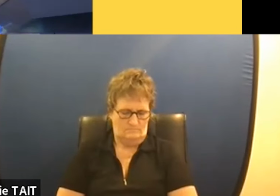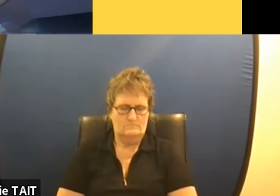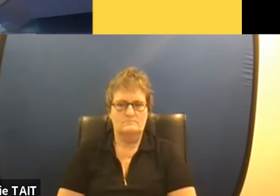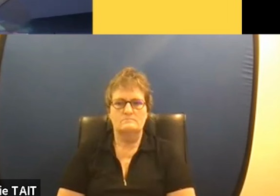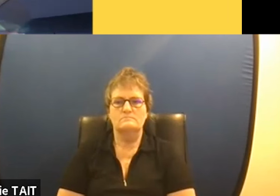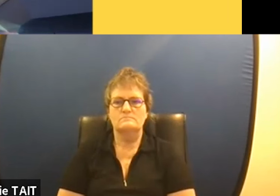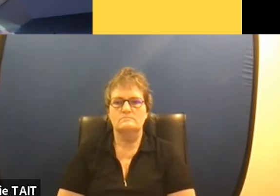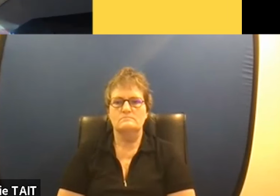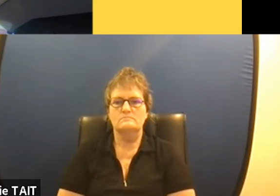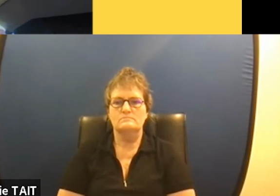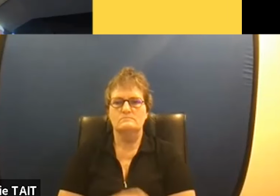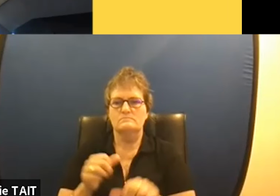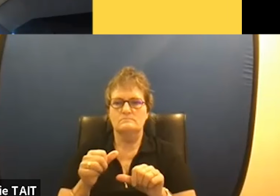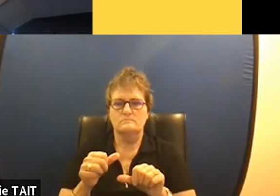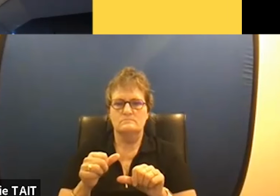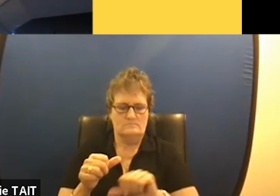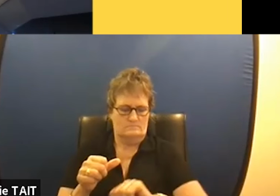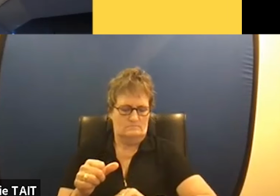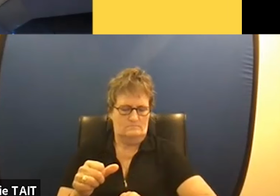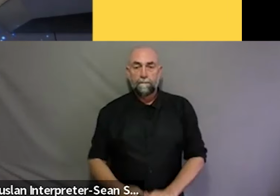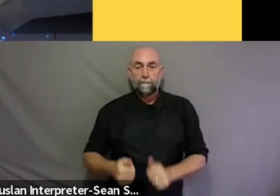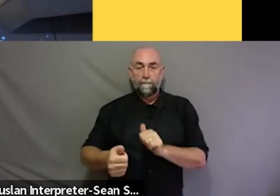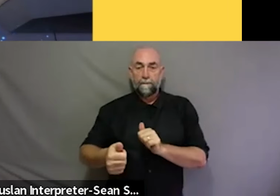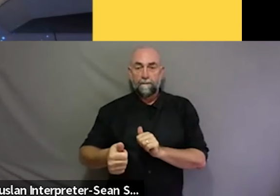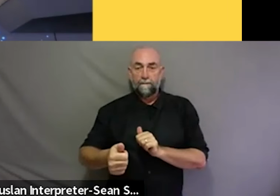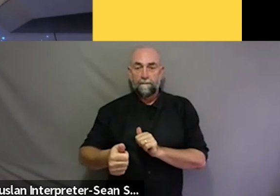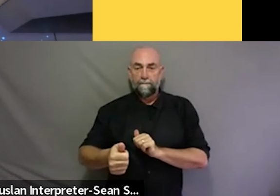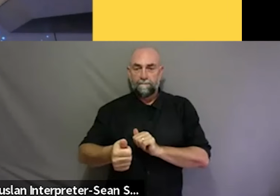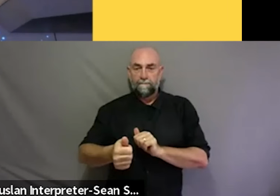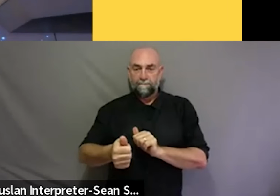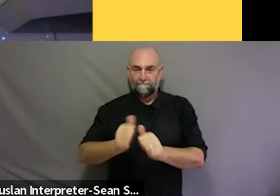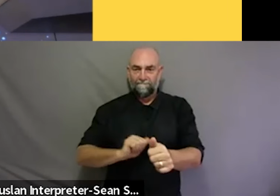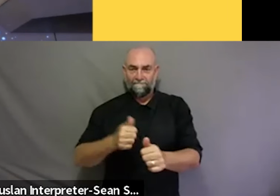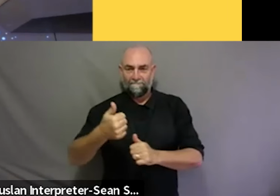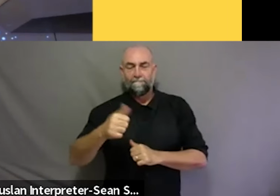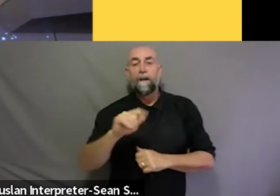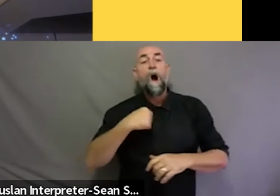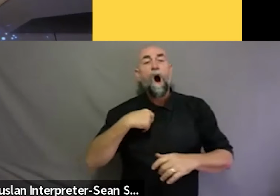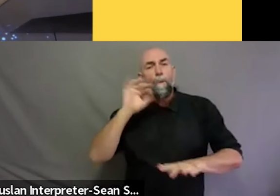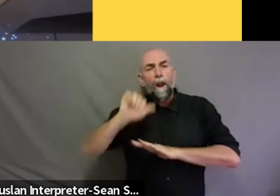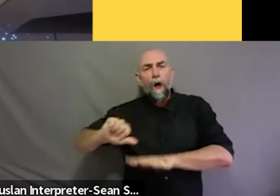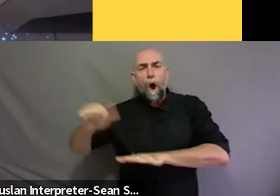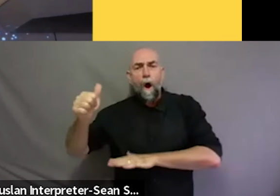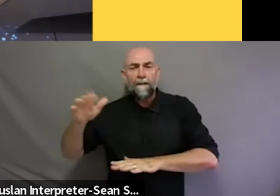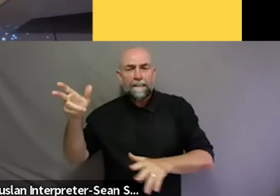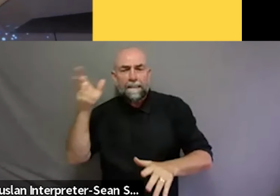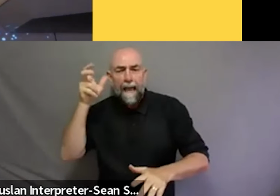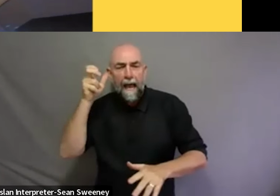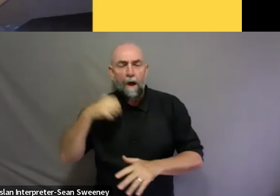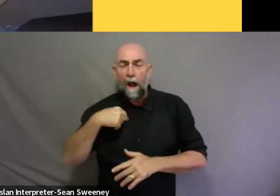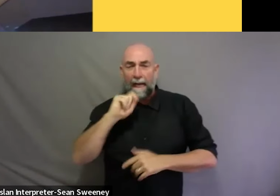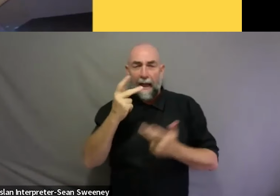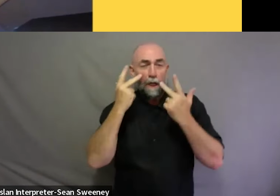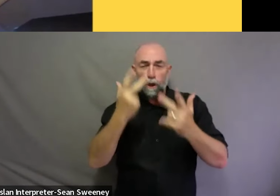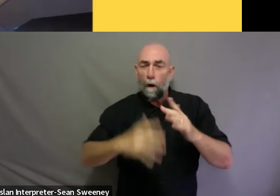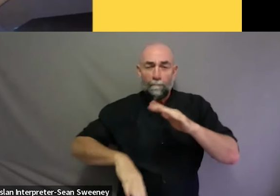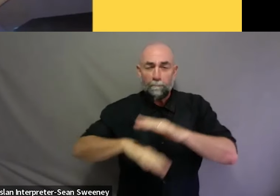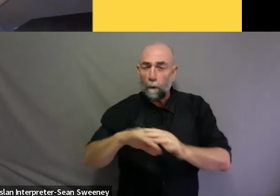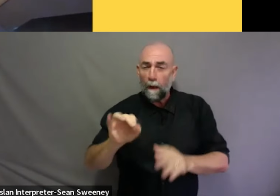So we'll just turn the sound off there just because we don't have much time. I can't really show you the whole piece. It goes for about nearly